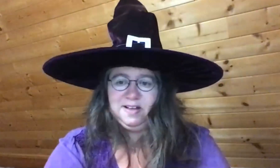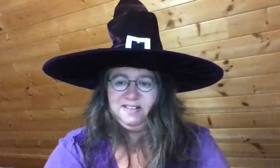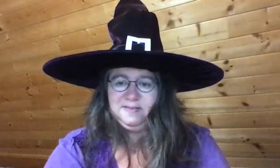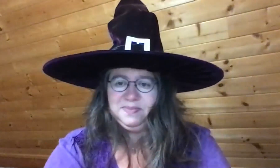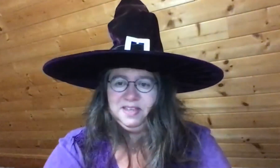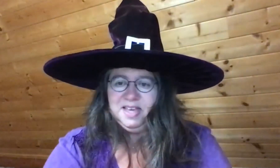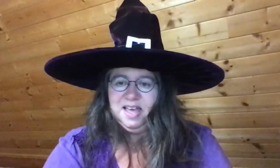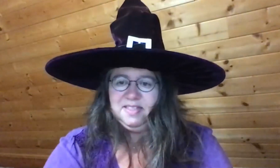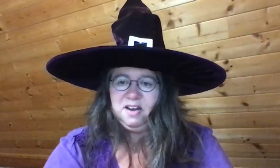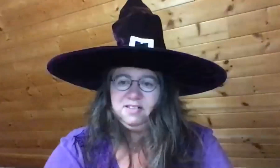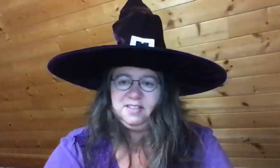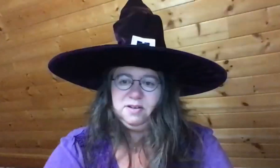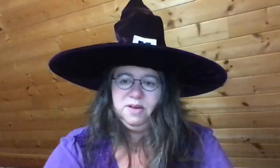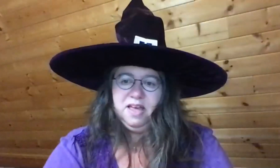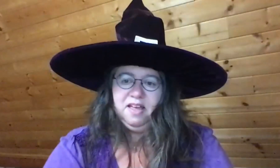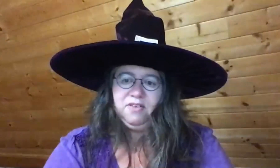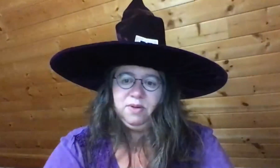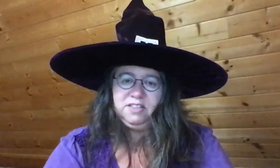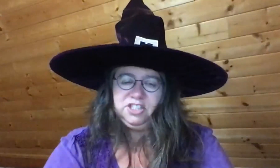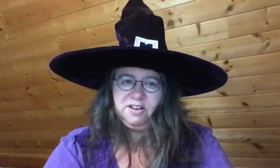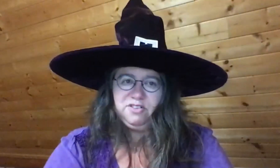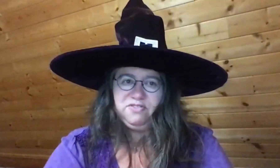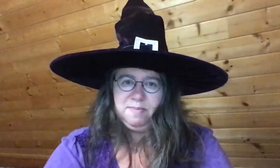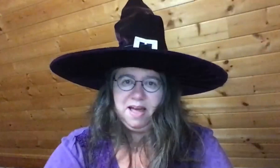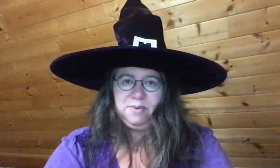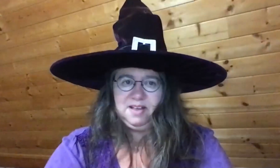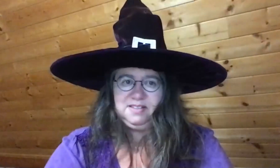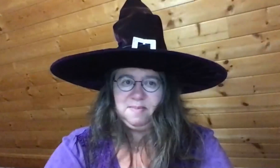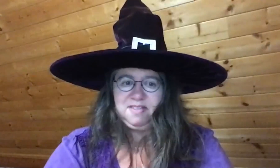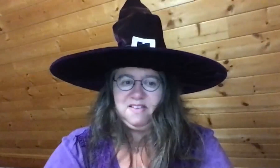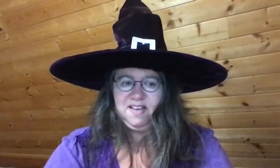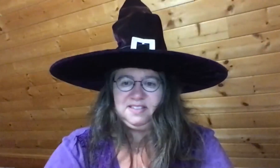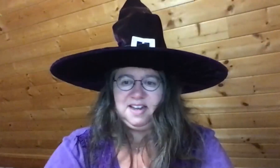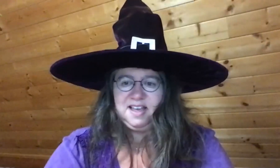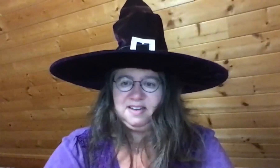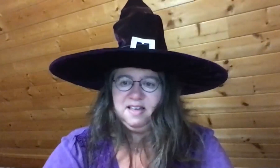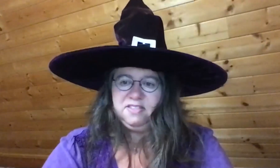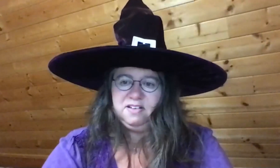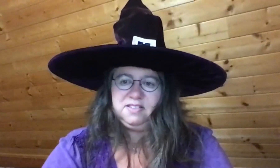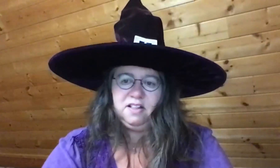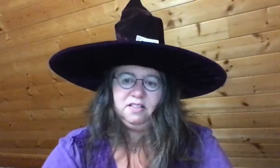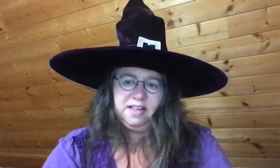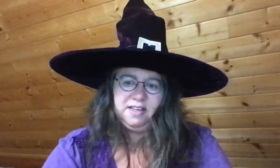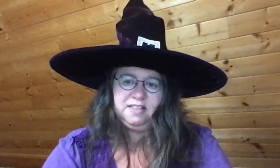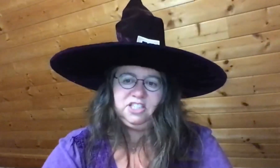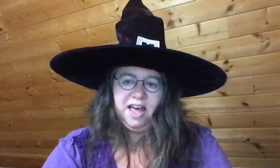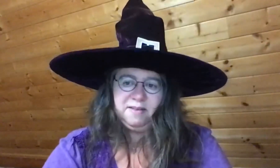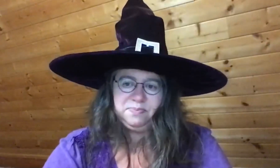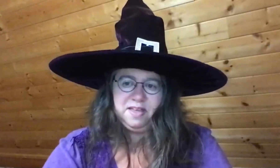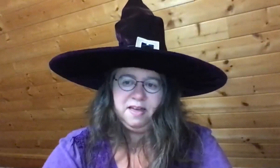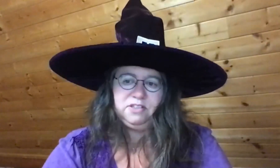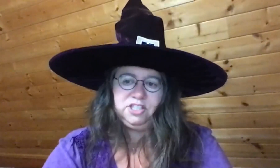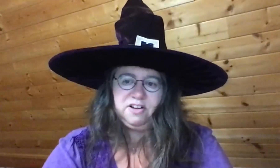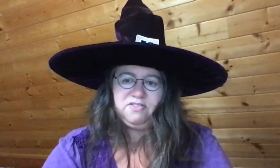as well. And then also, if you're willing to share your feedback with us about the event tonight, there's a link in the